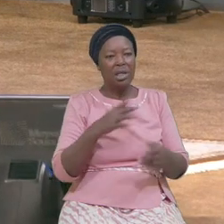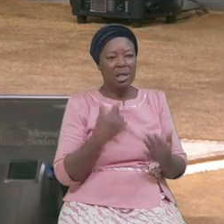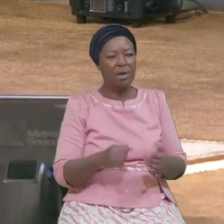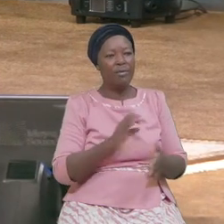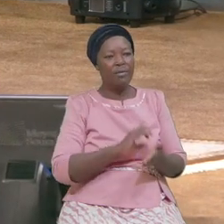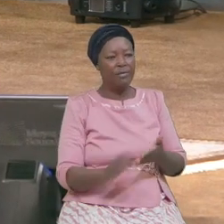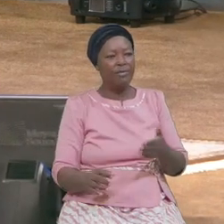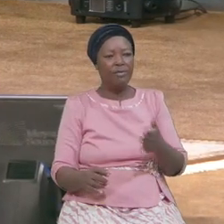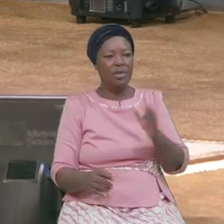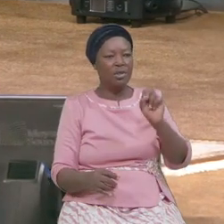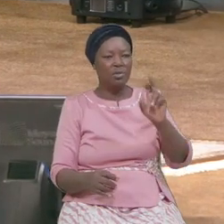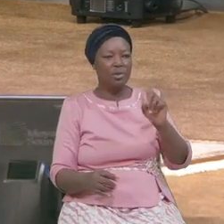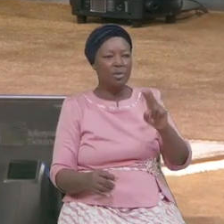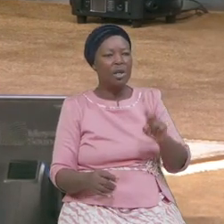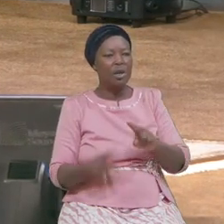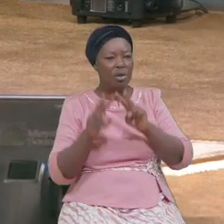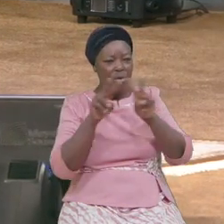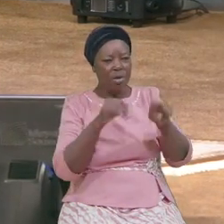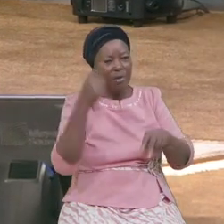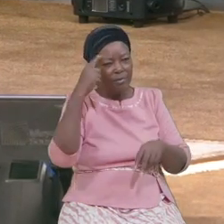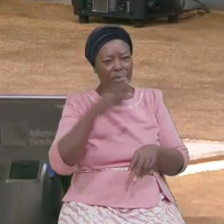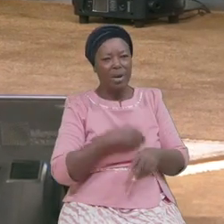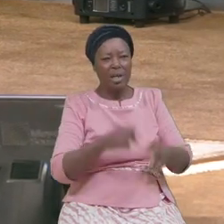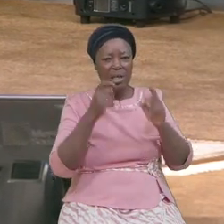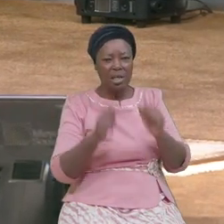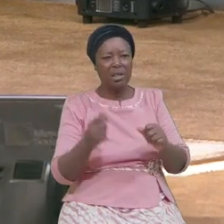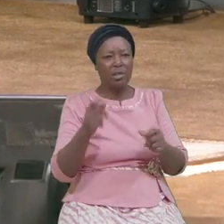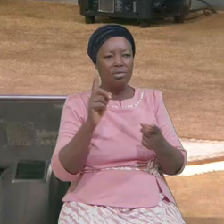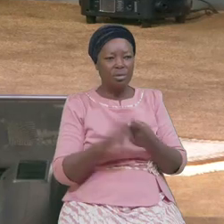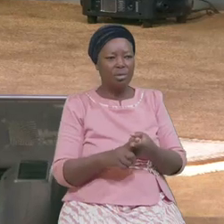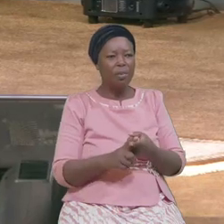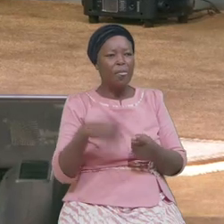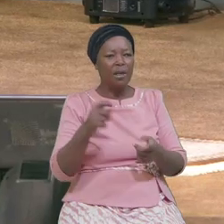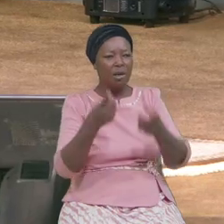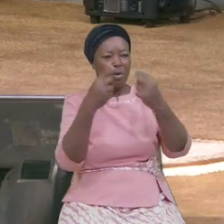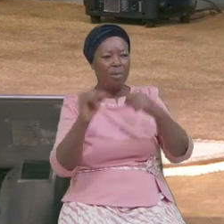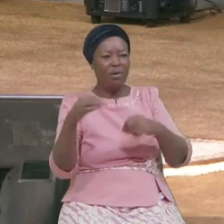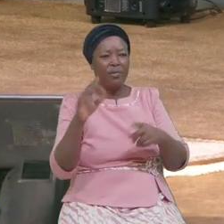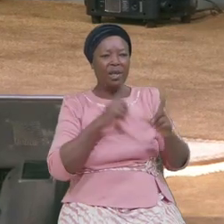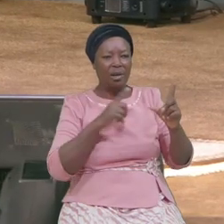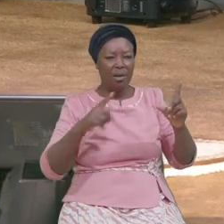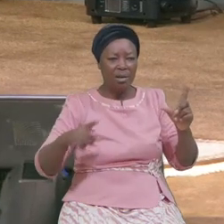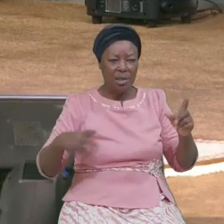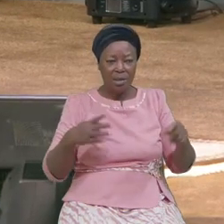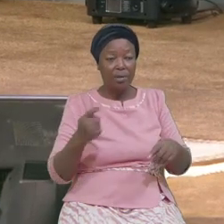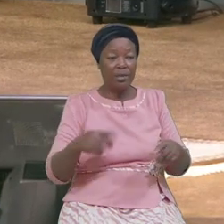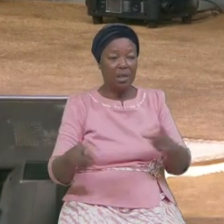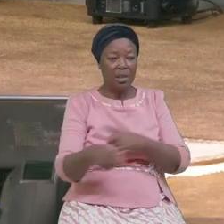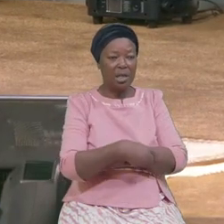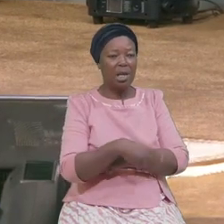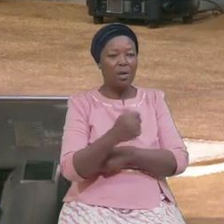it says, looking for and hastening unto the coming of the day